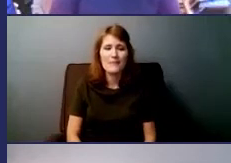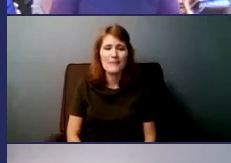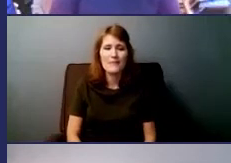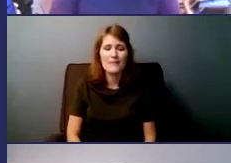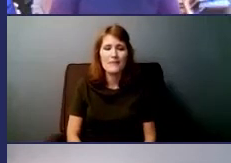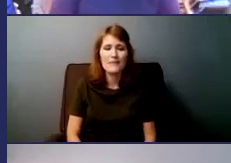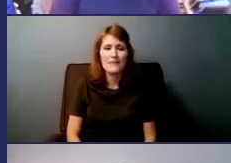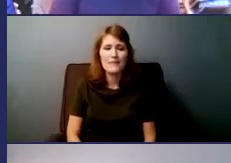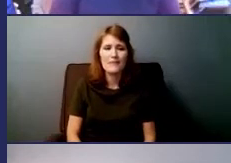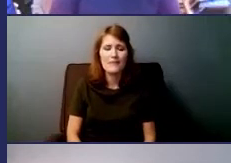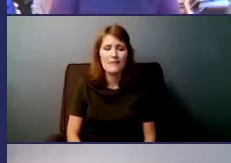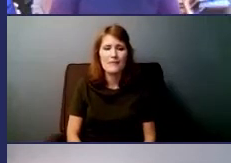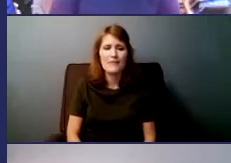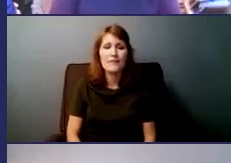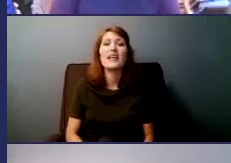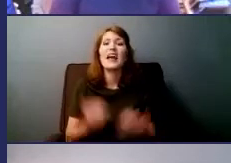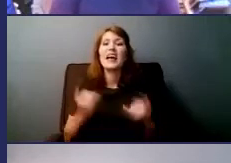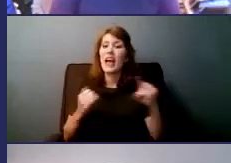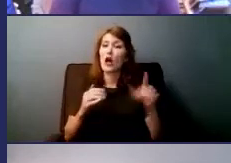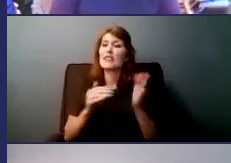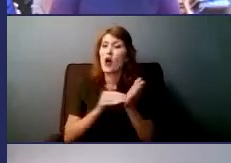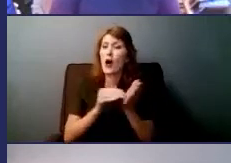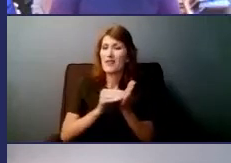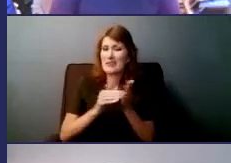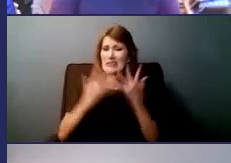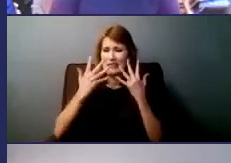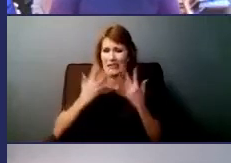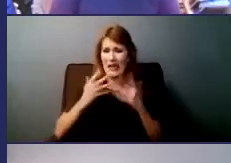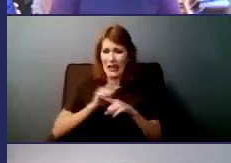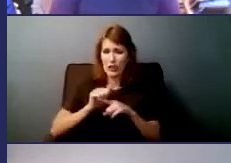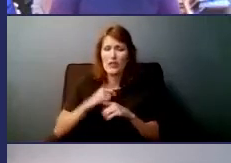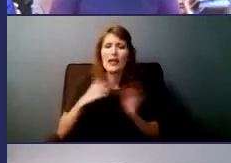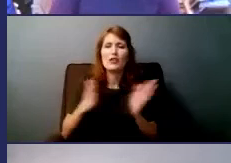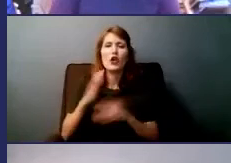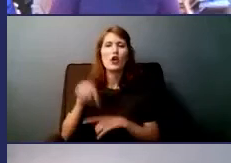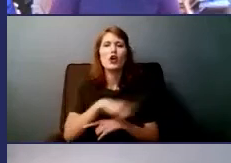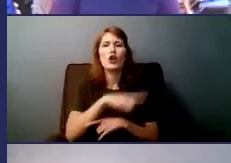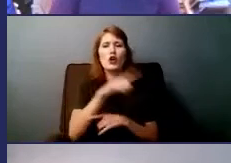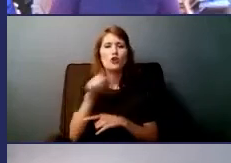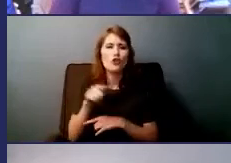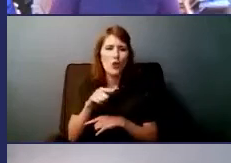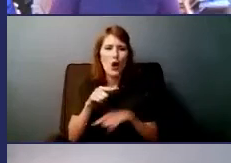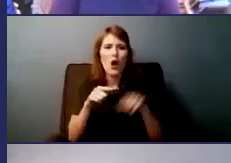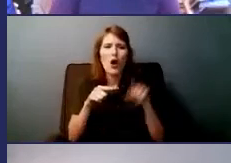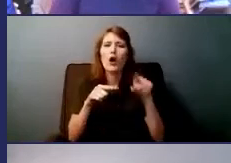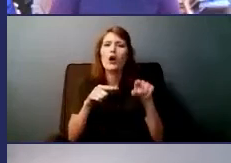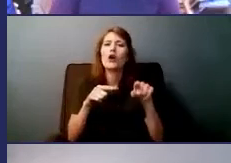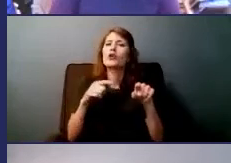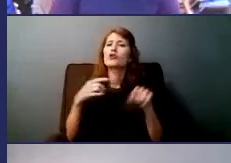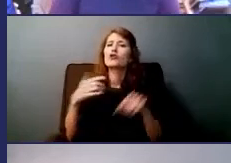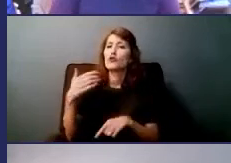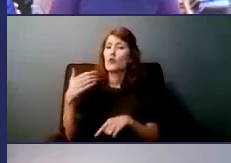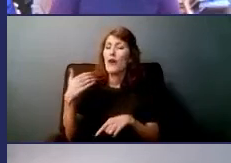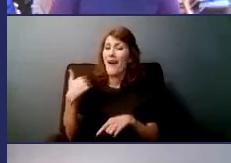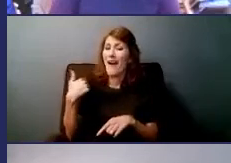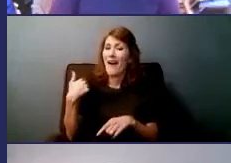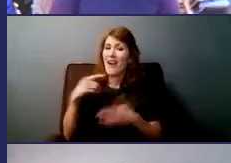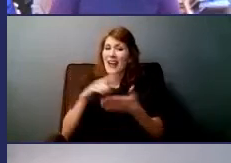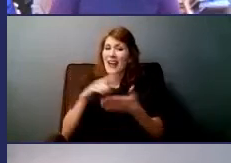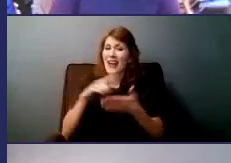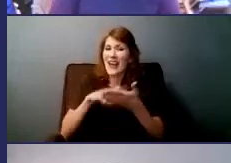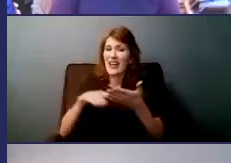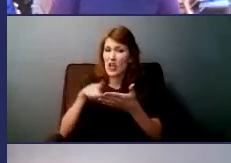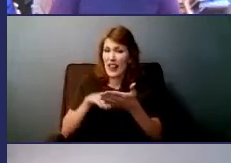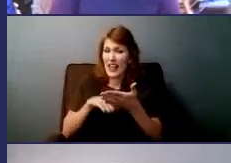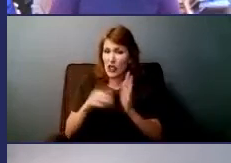Now, this is often a sad exercise, but I always encourage you to draft up cancellation copy ahead of time. There's